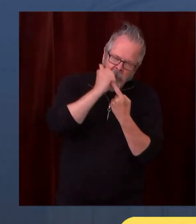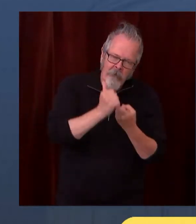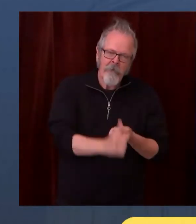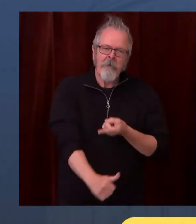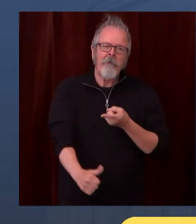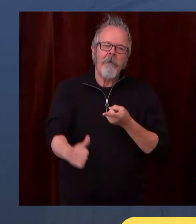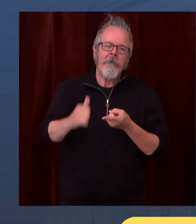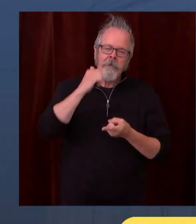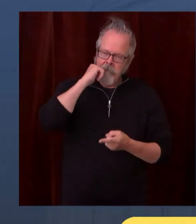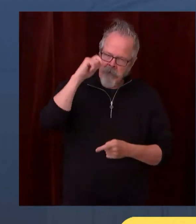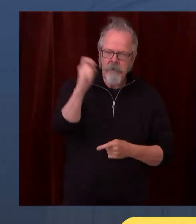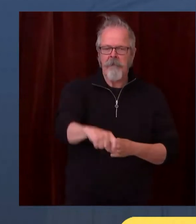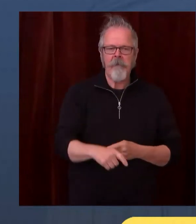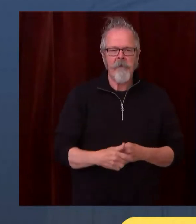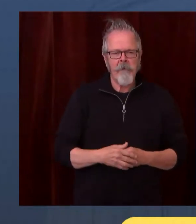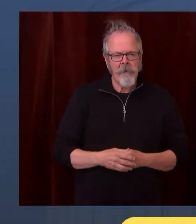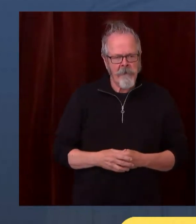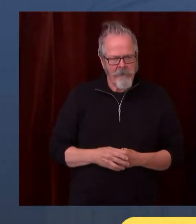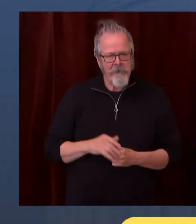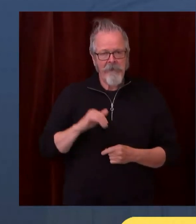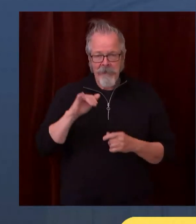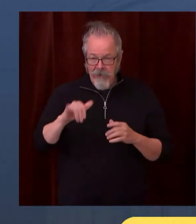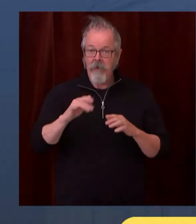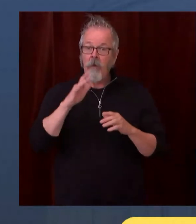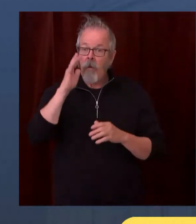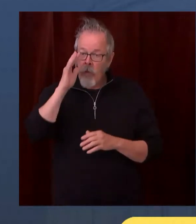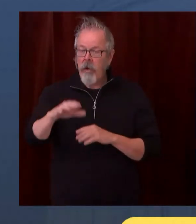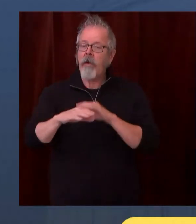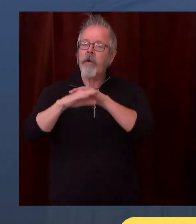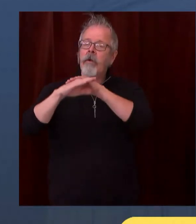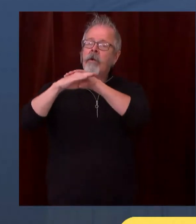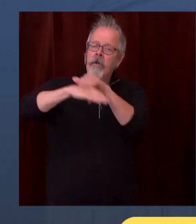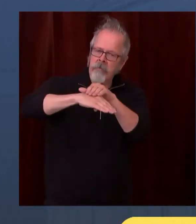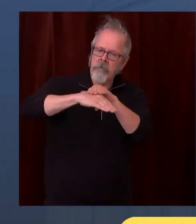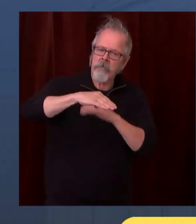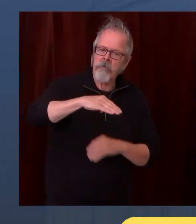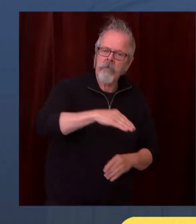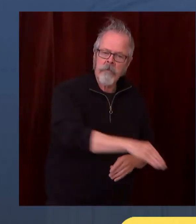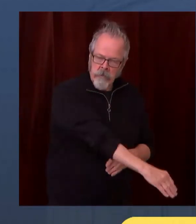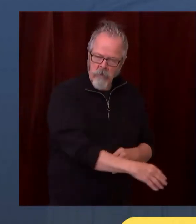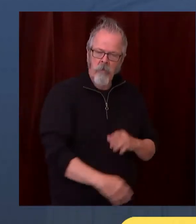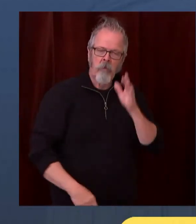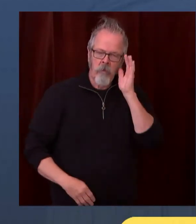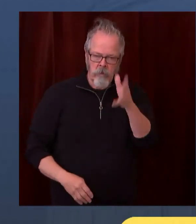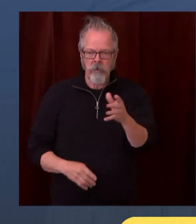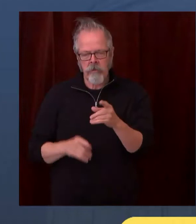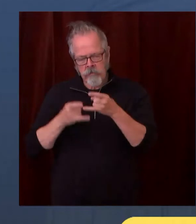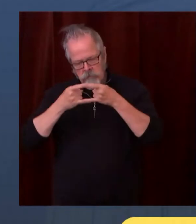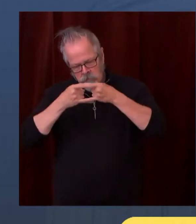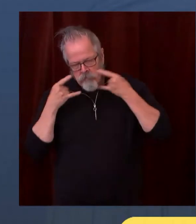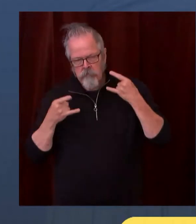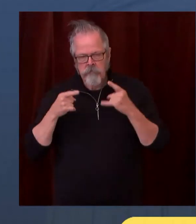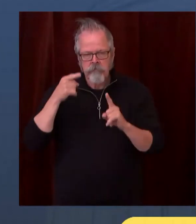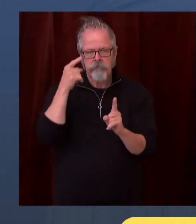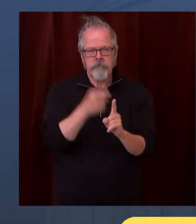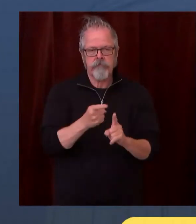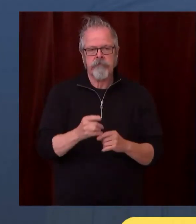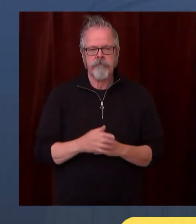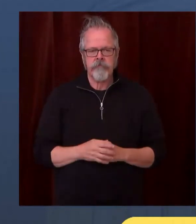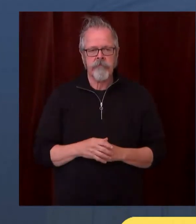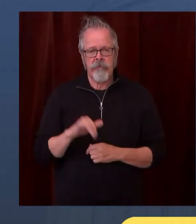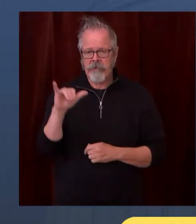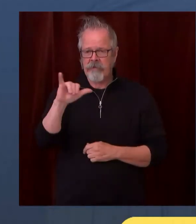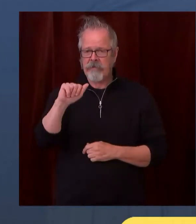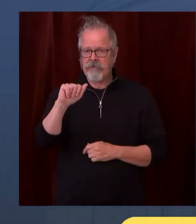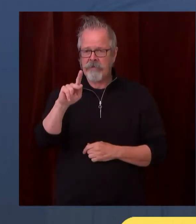below 1. Now, as I've said, we've seen significant success in Yakima where that has been the case.